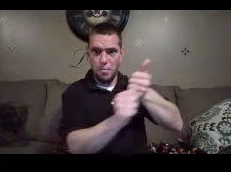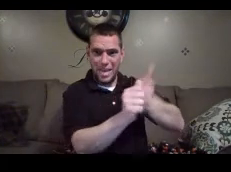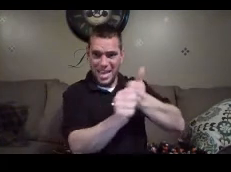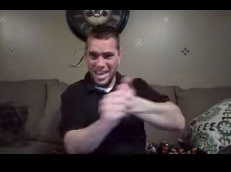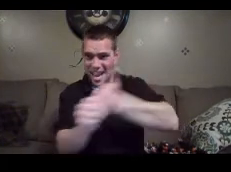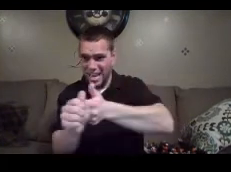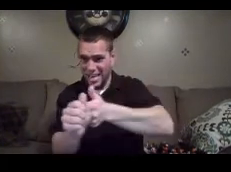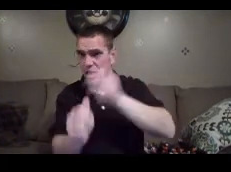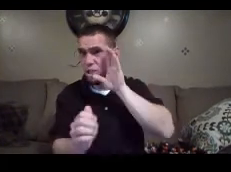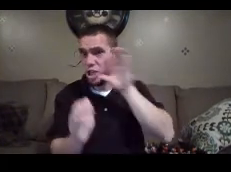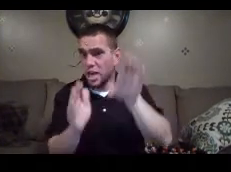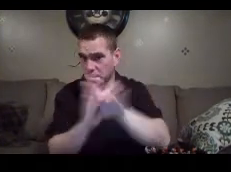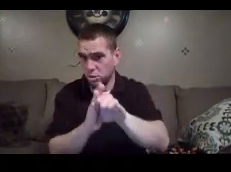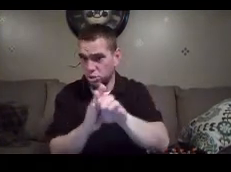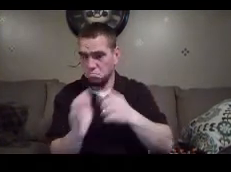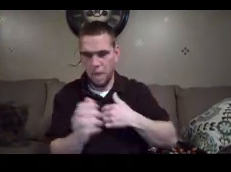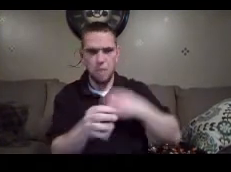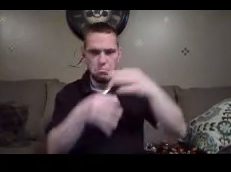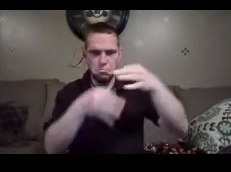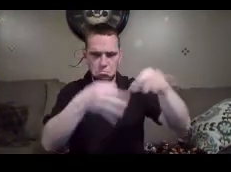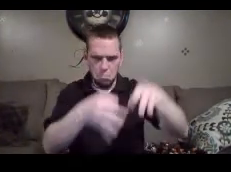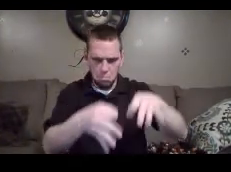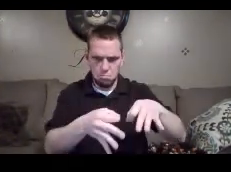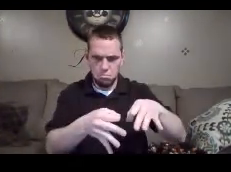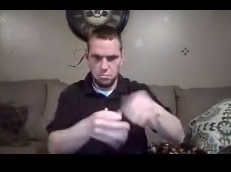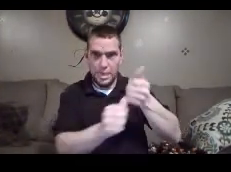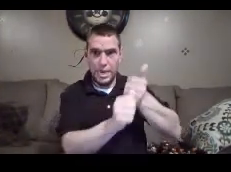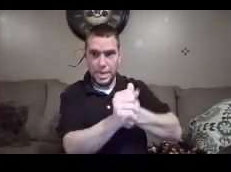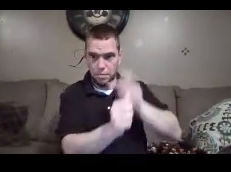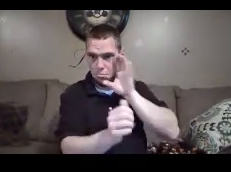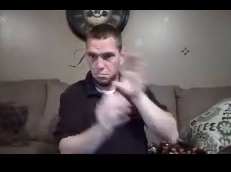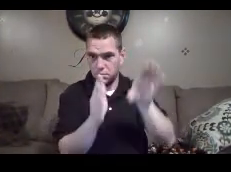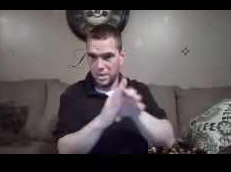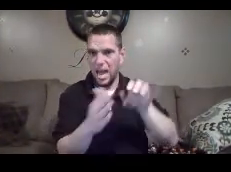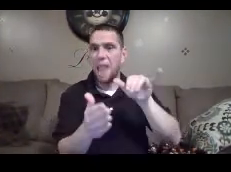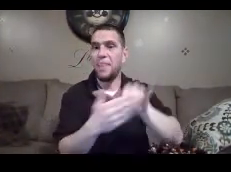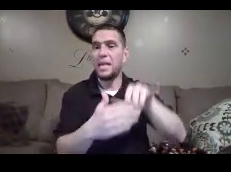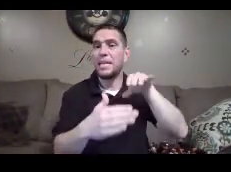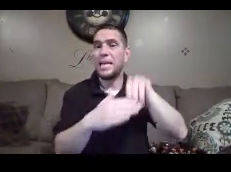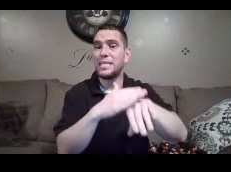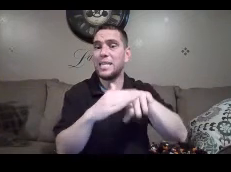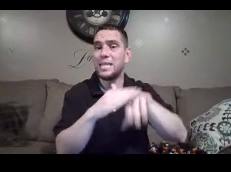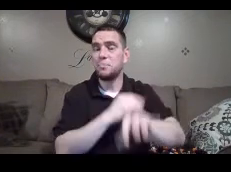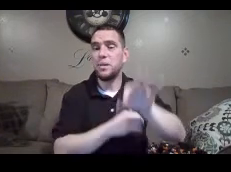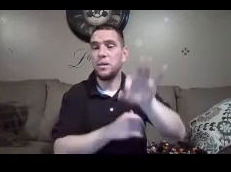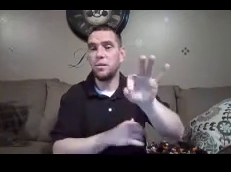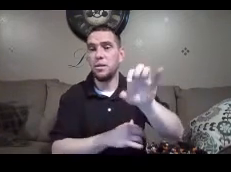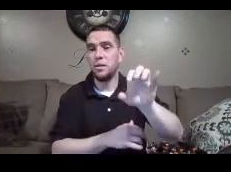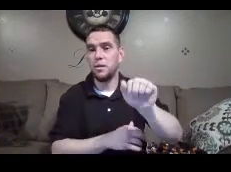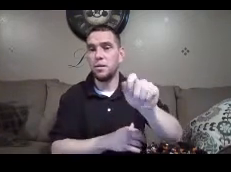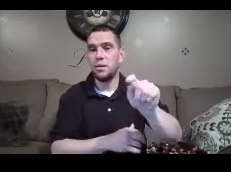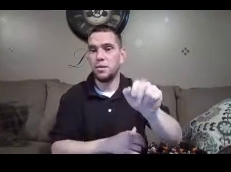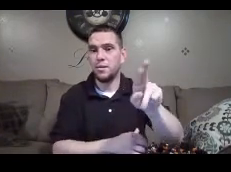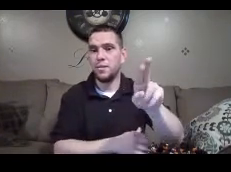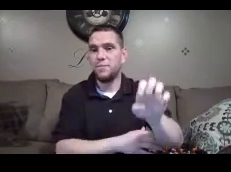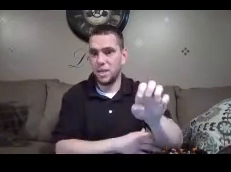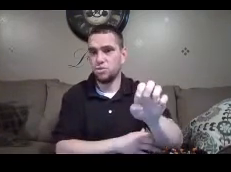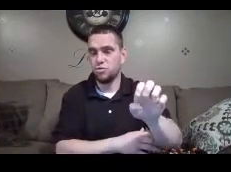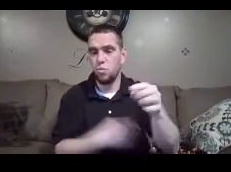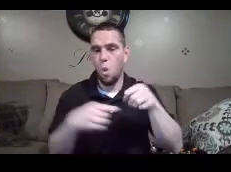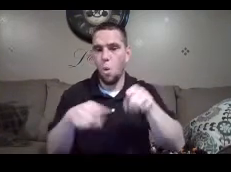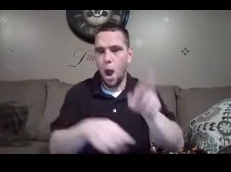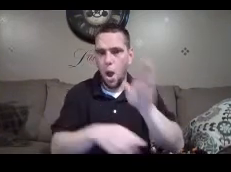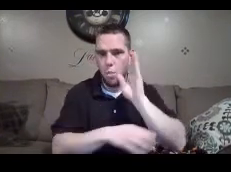that were on the slides, and that is an accessibility feature in presenting that I